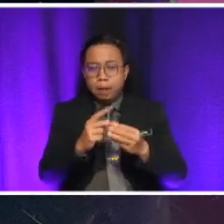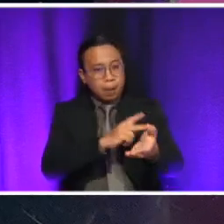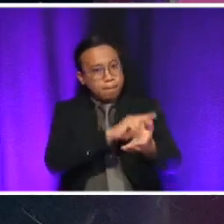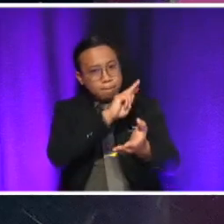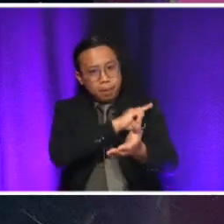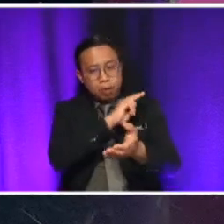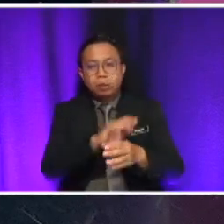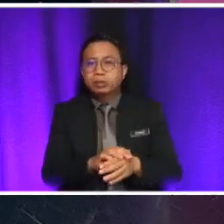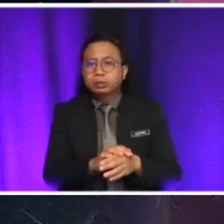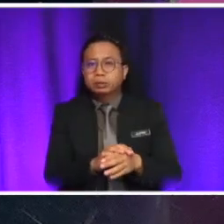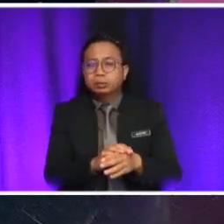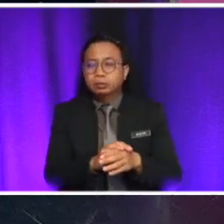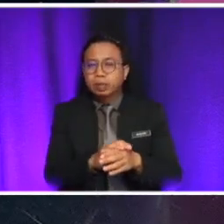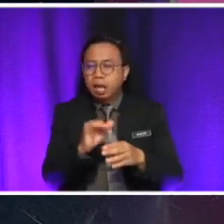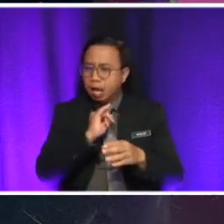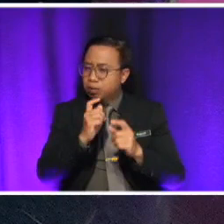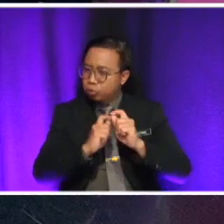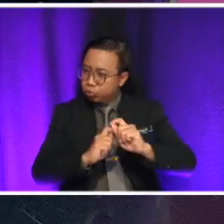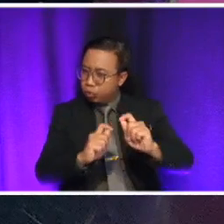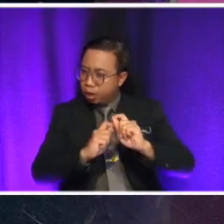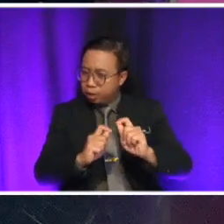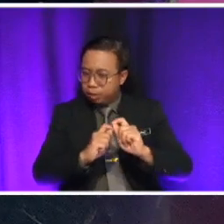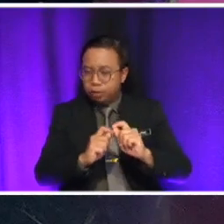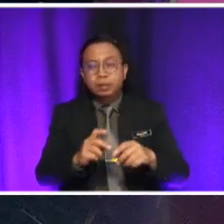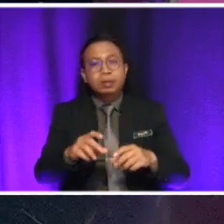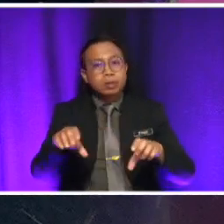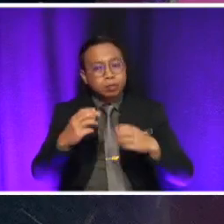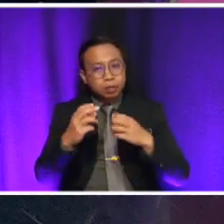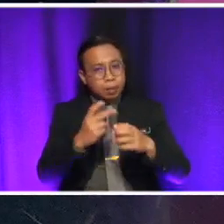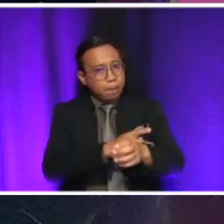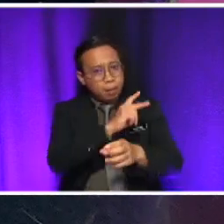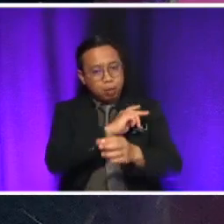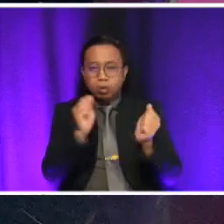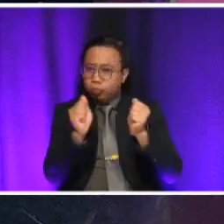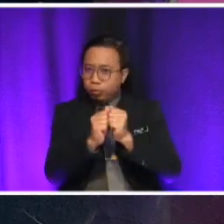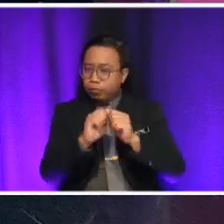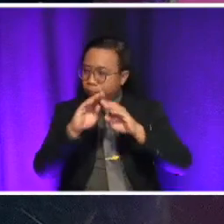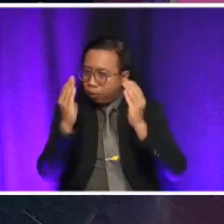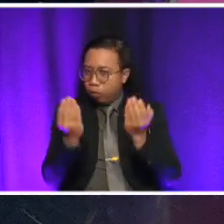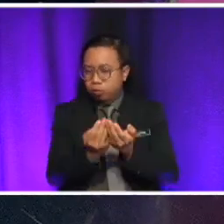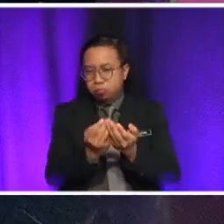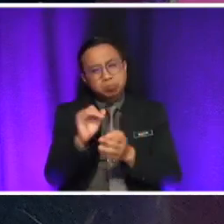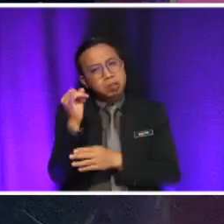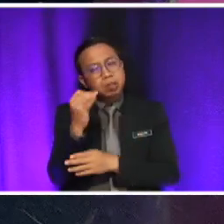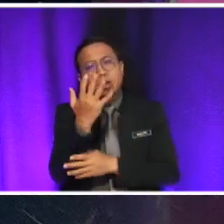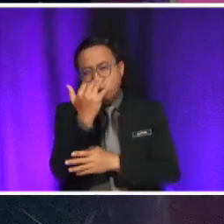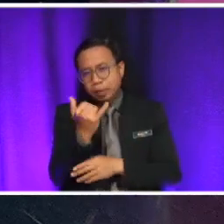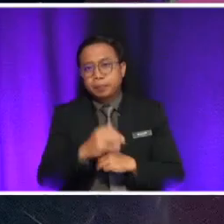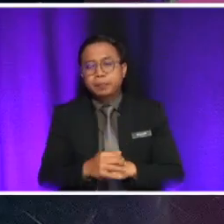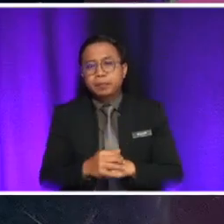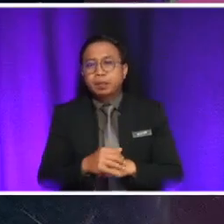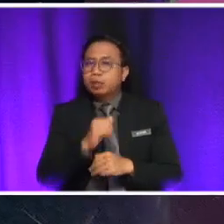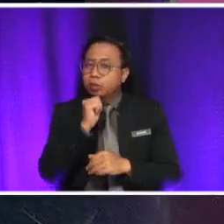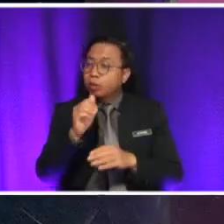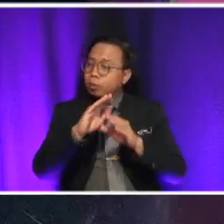by play. So I was trying to create power by playing with the ball, but it didn't work, Mr. Mohana. Well, that is not the ball